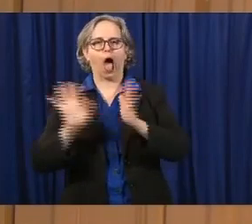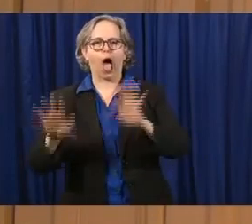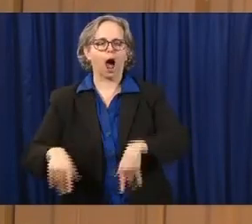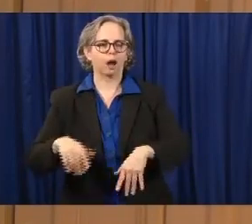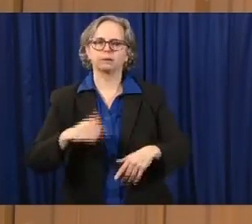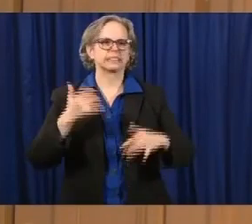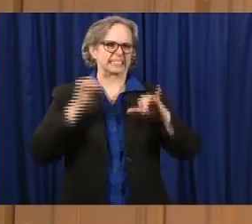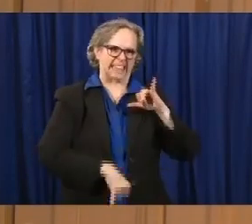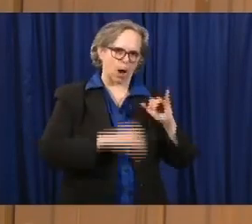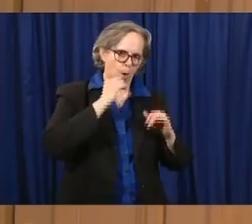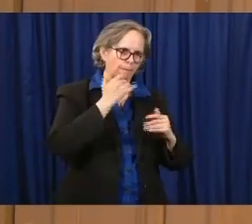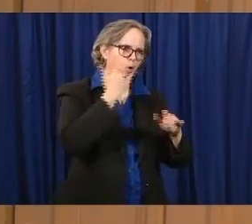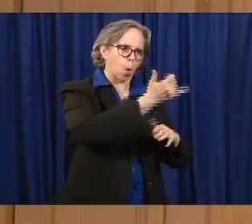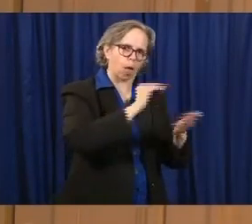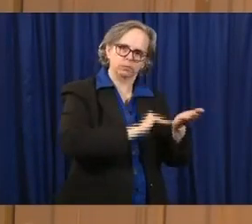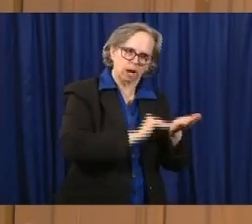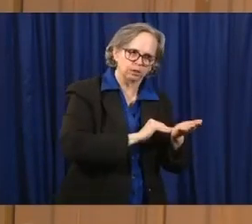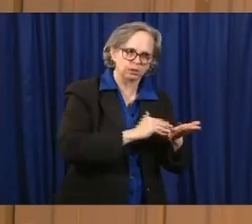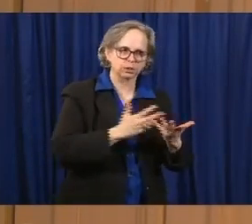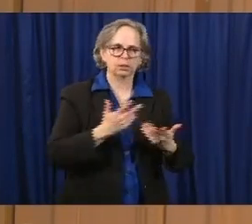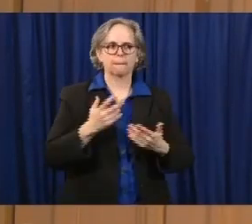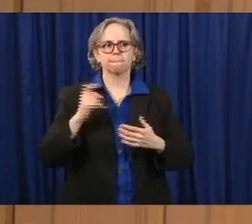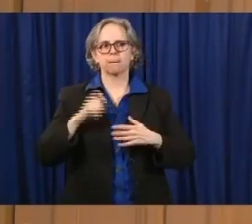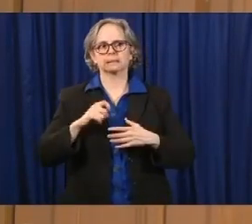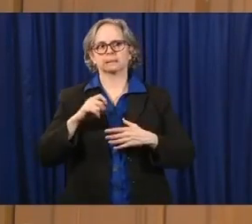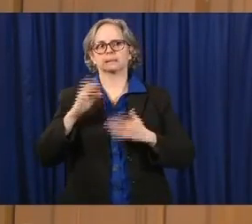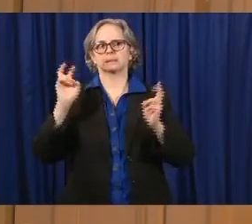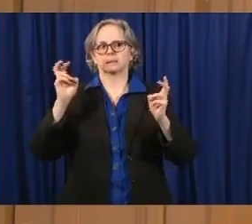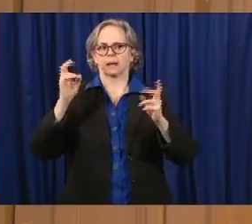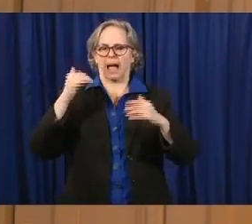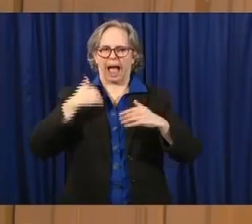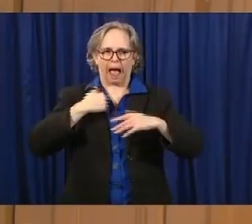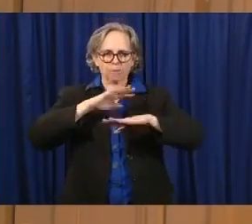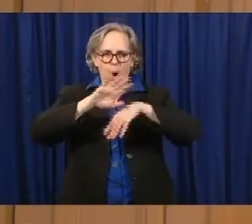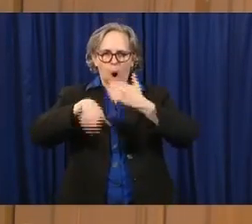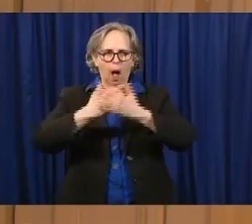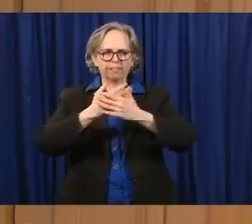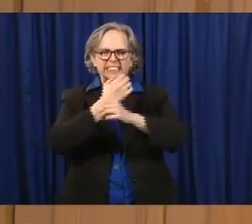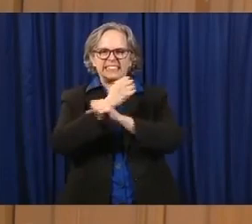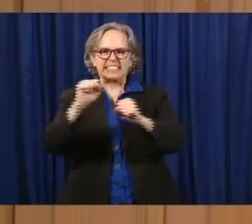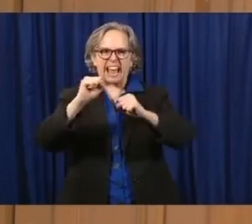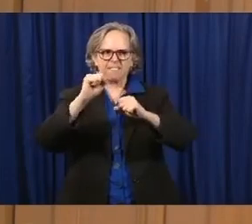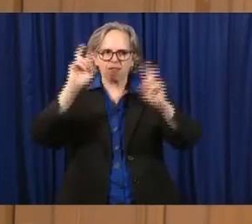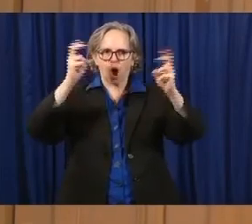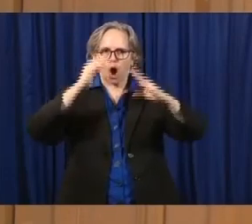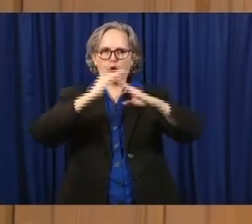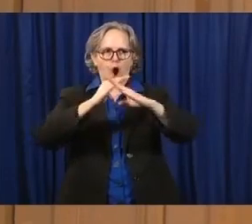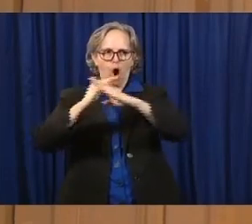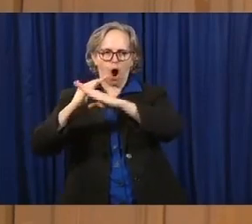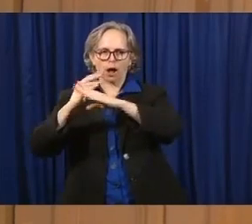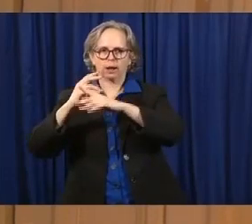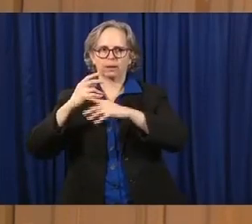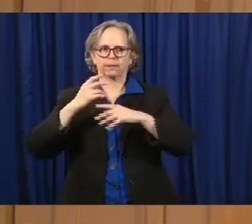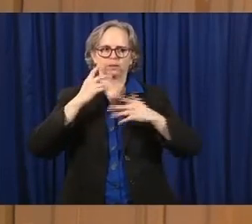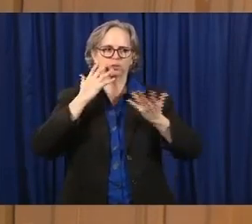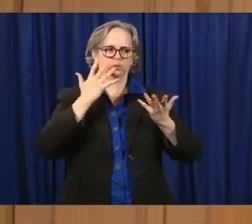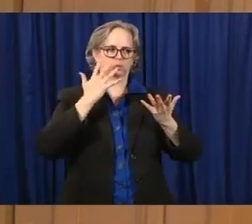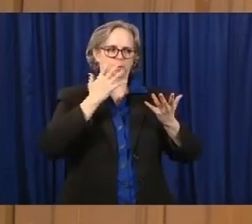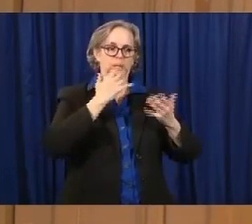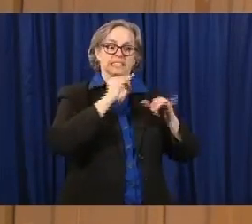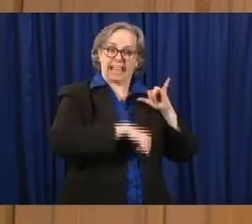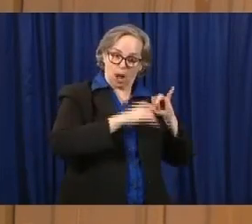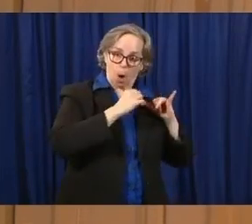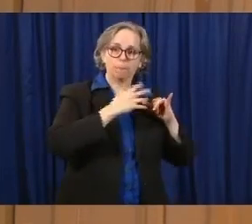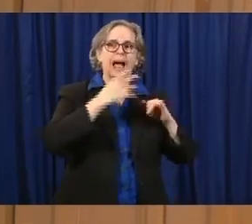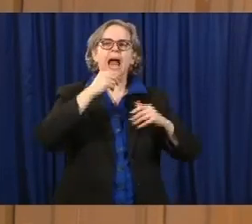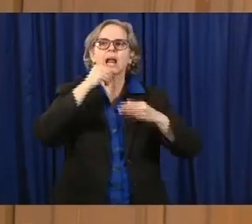need to stay home and be sick but not lose their job. And some people who are very vulnerable, like the categories I mentioned, will